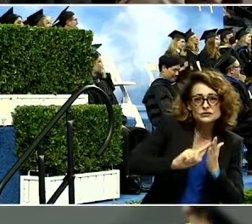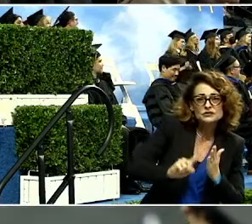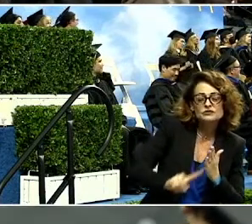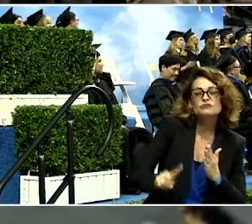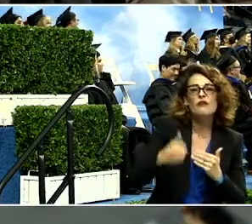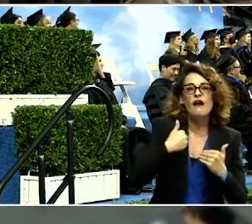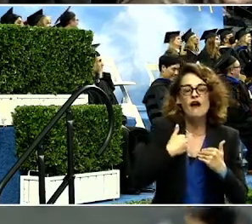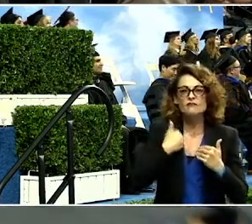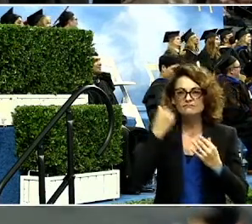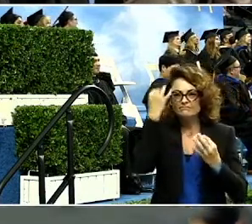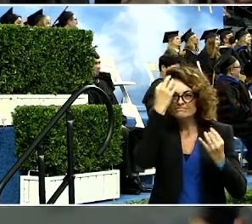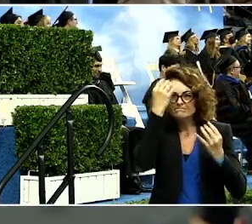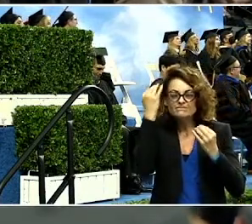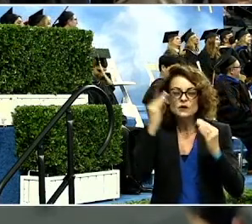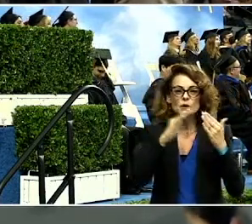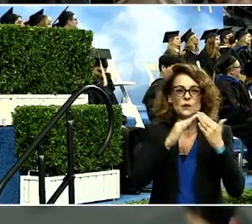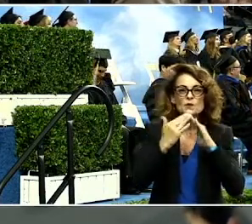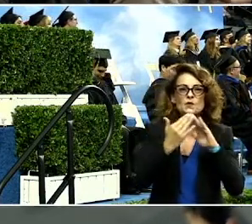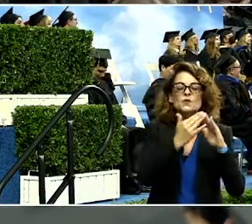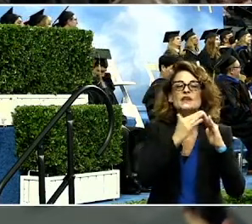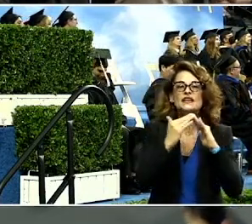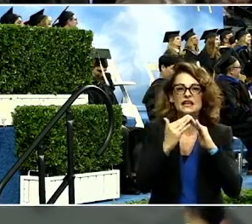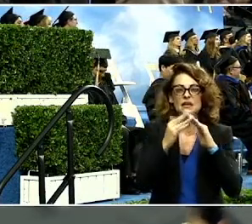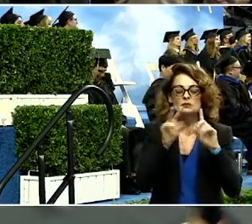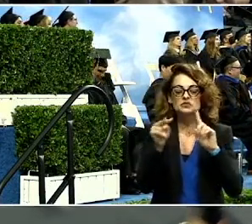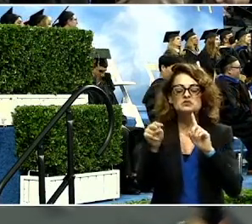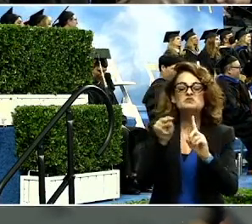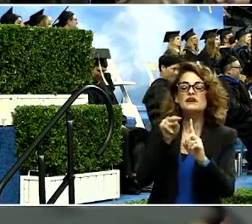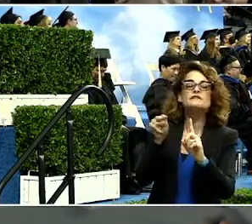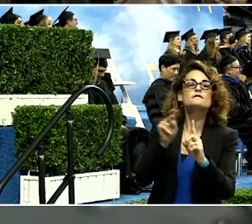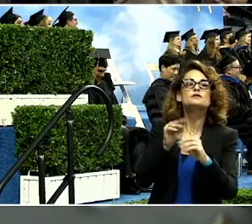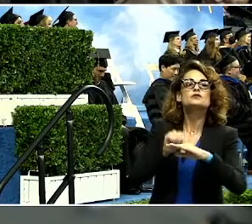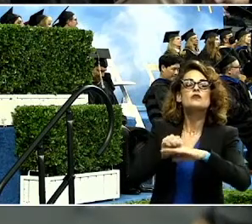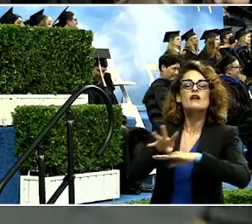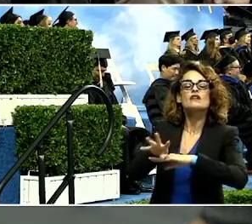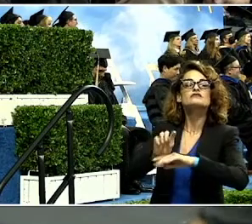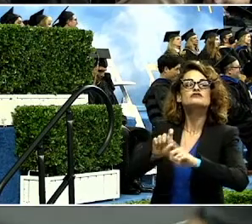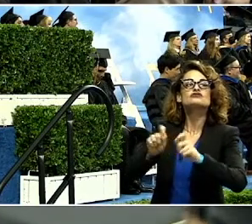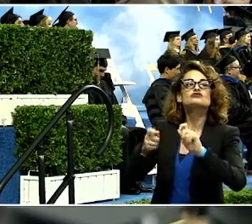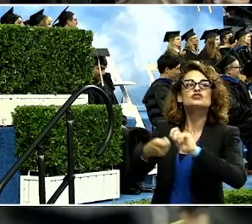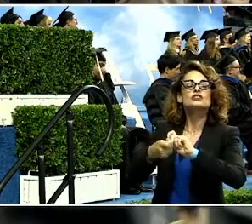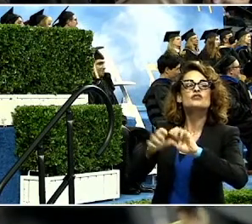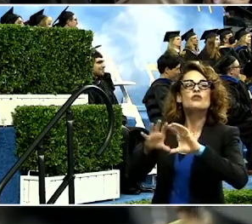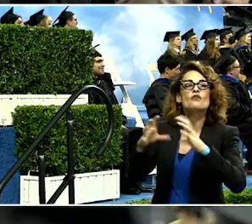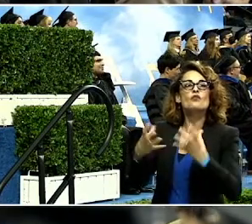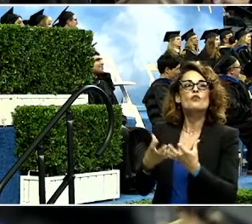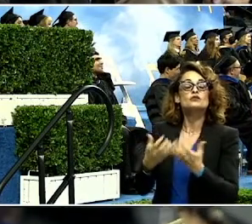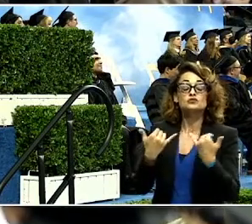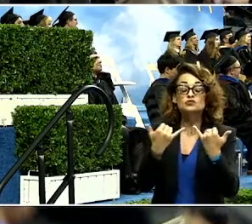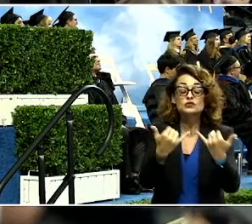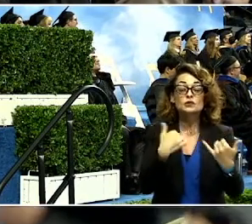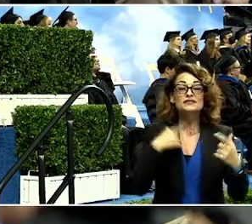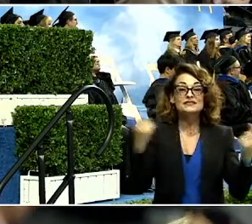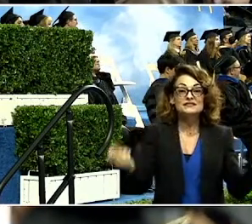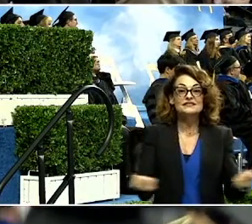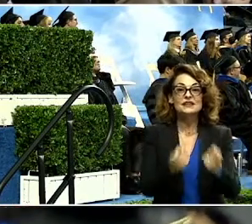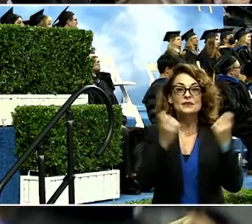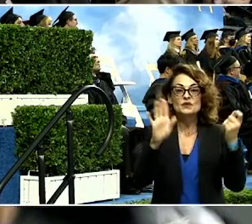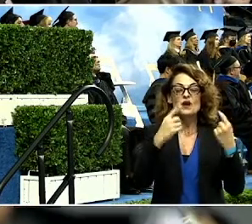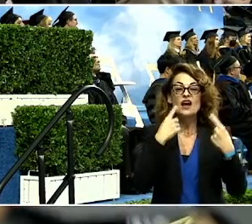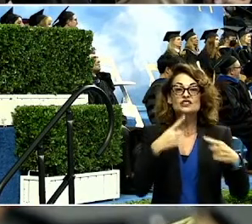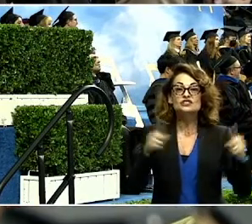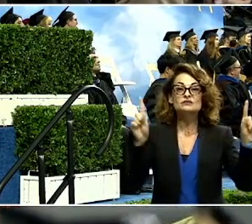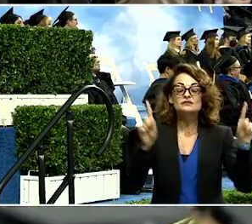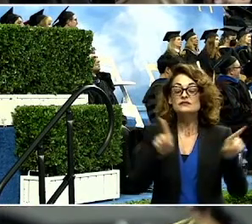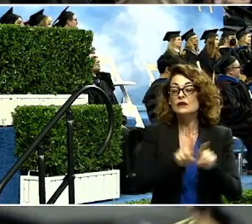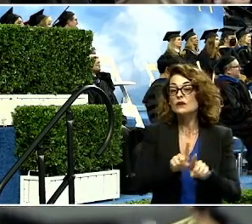insights, and the community-oriented perspective to change the world. Today, we celebrate your achievements and the